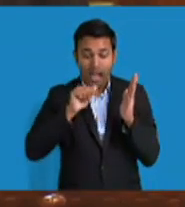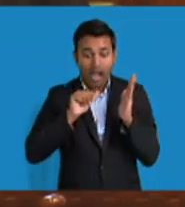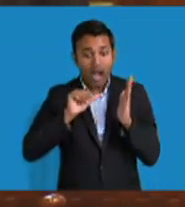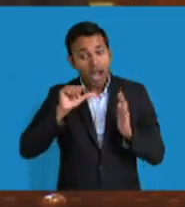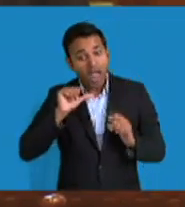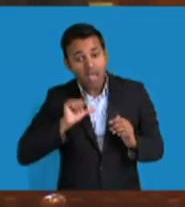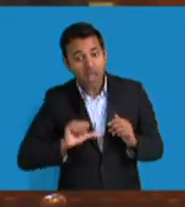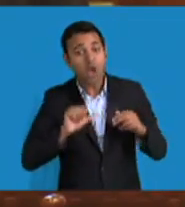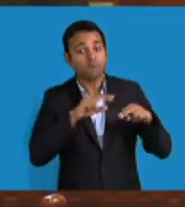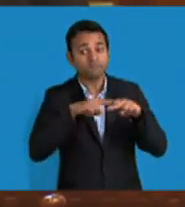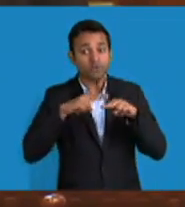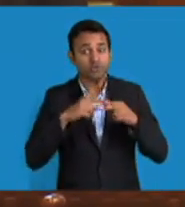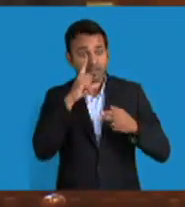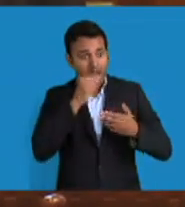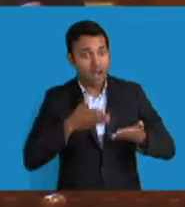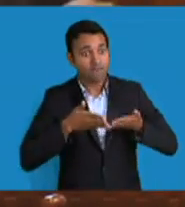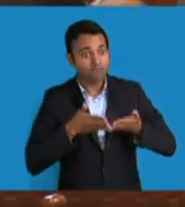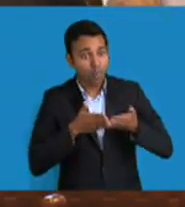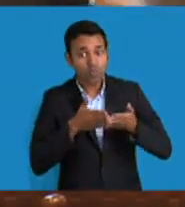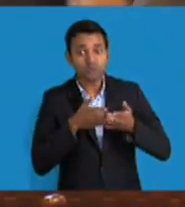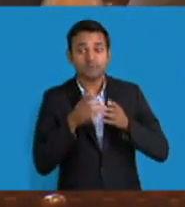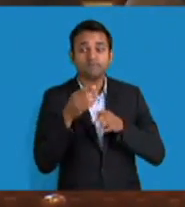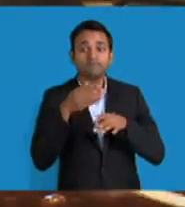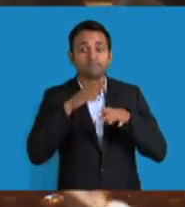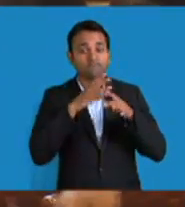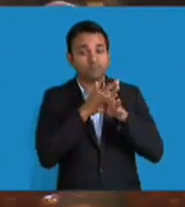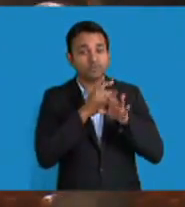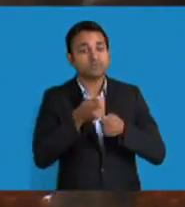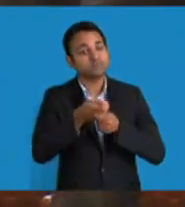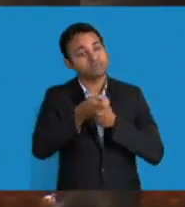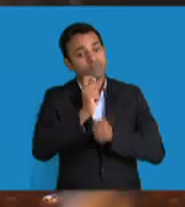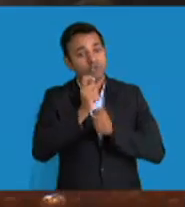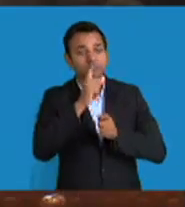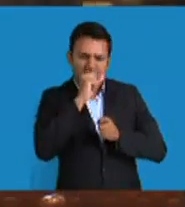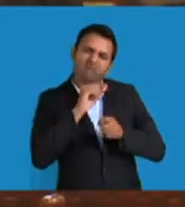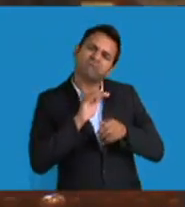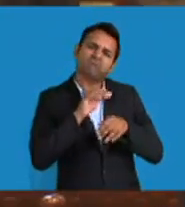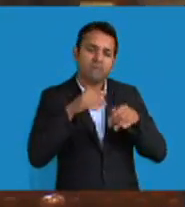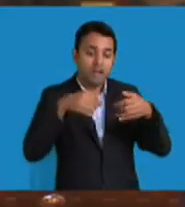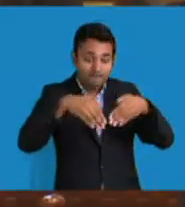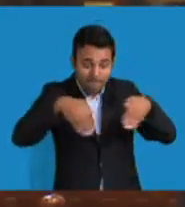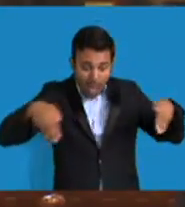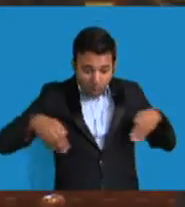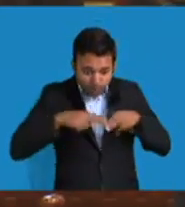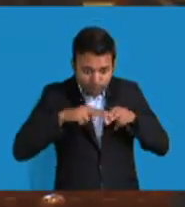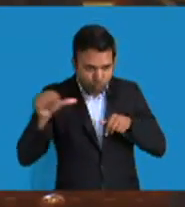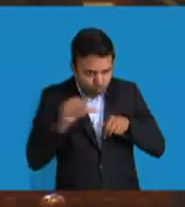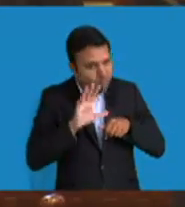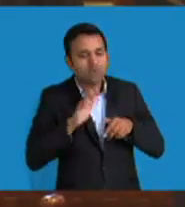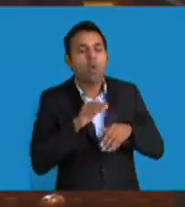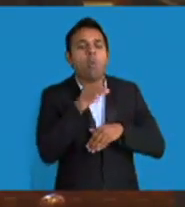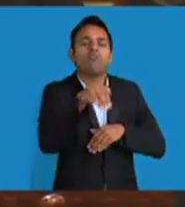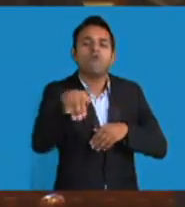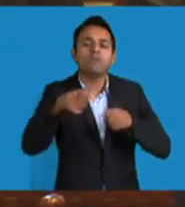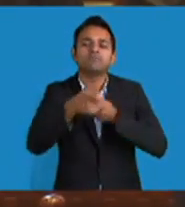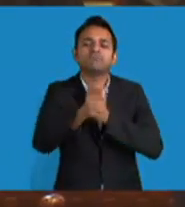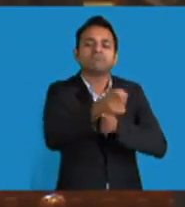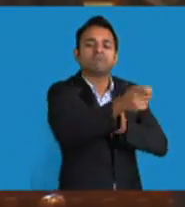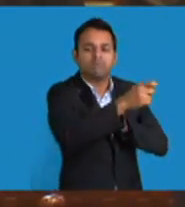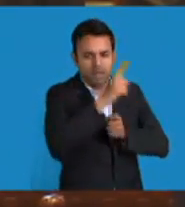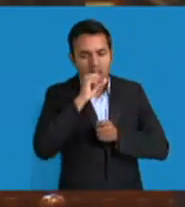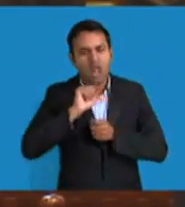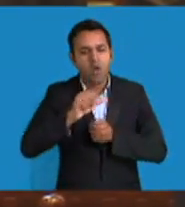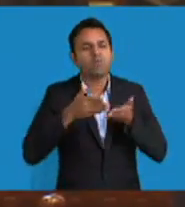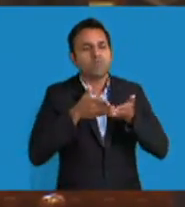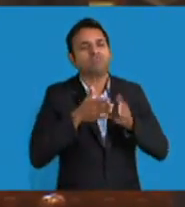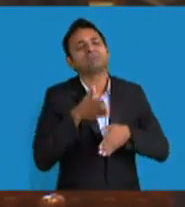Fiji's fisheries waters. At present, there are 10 vessels that utilize this authorization, and it allows the vessels